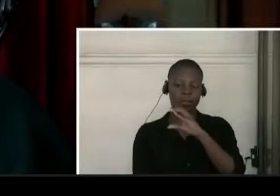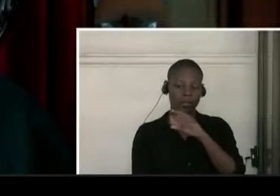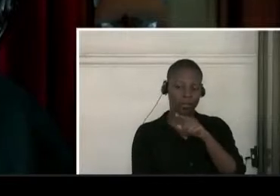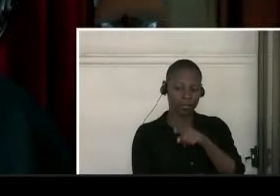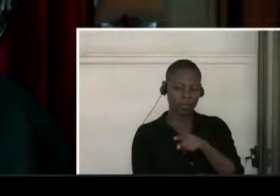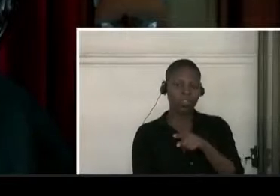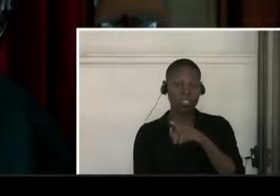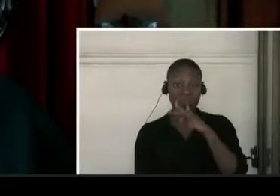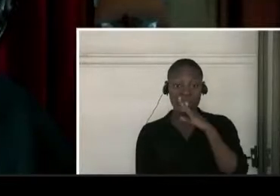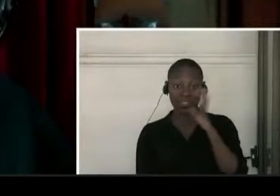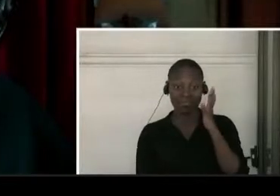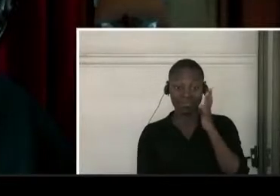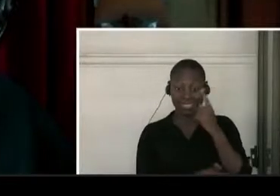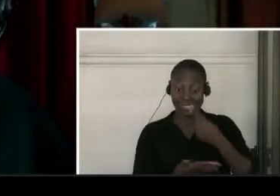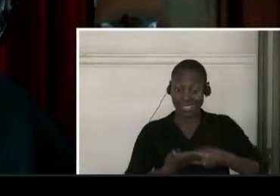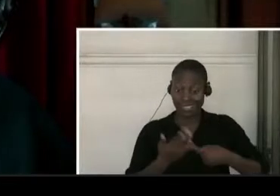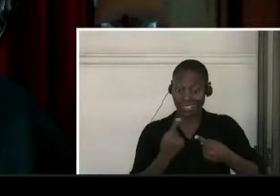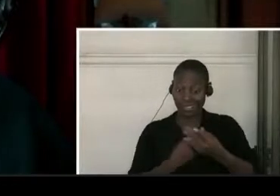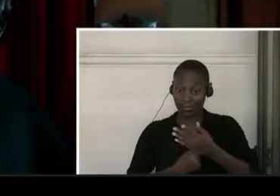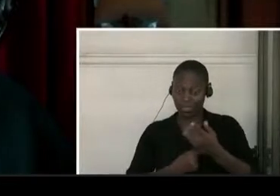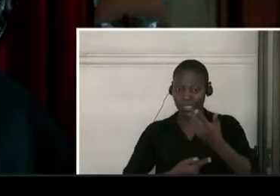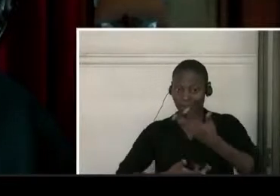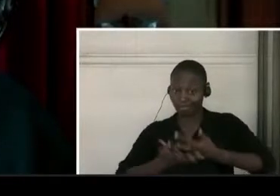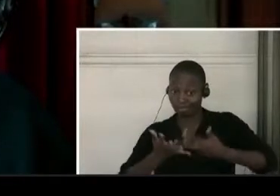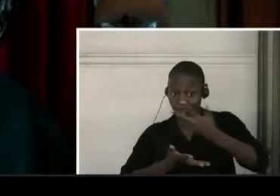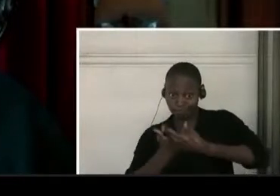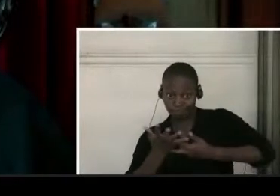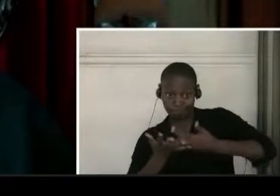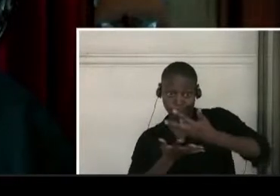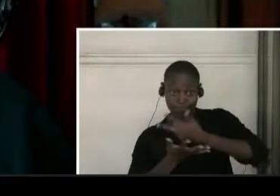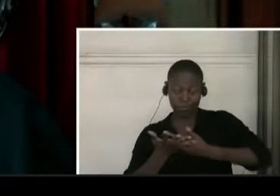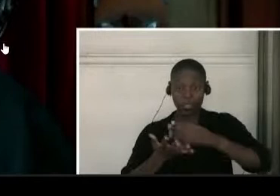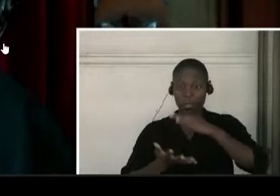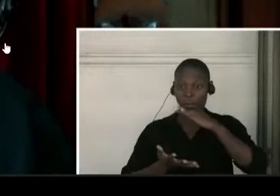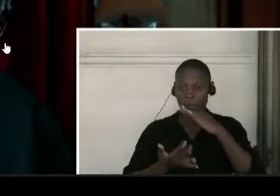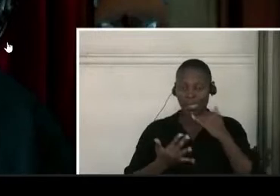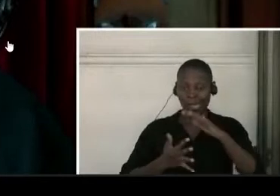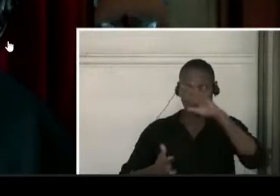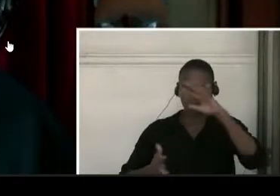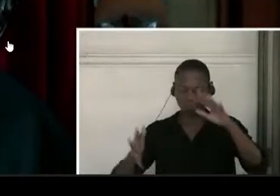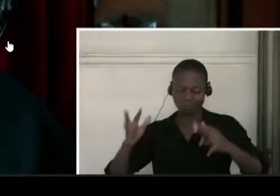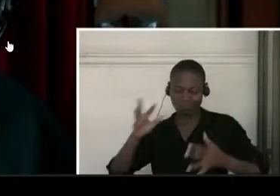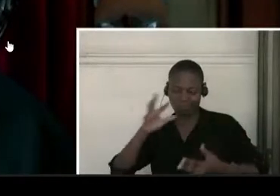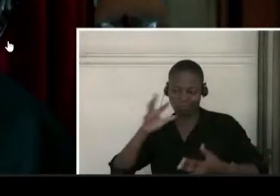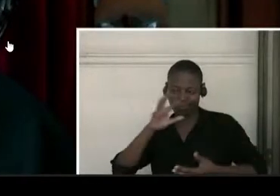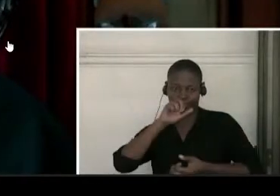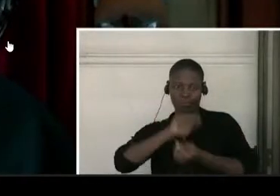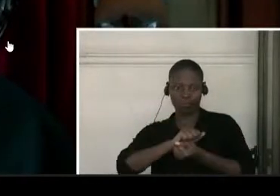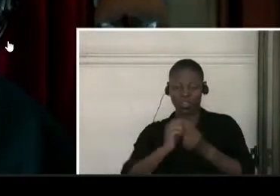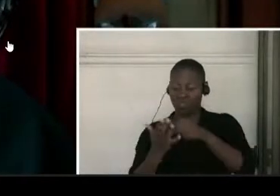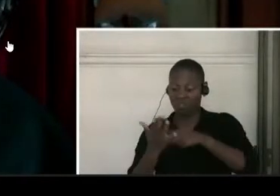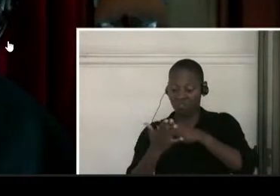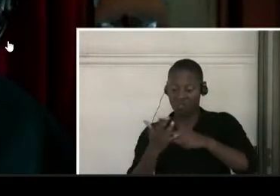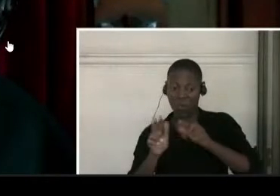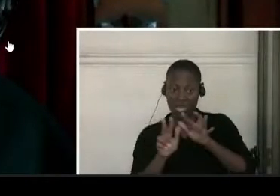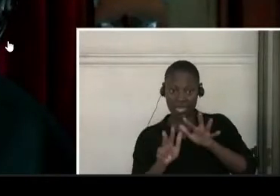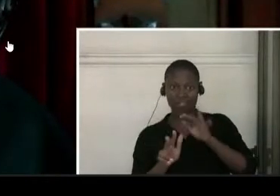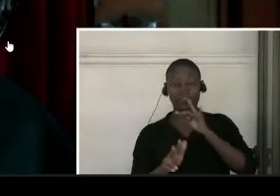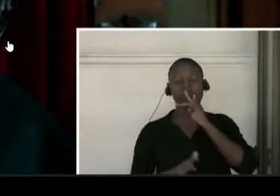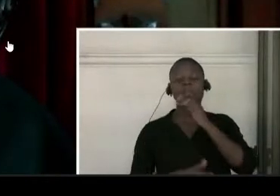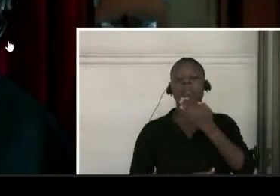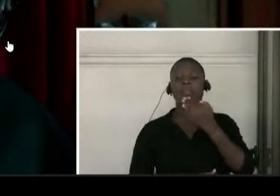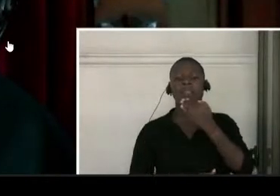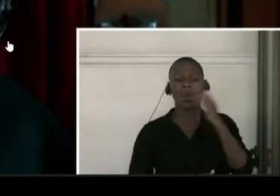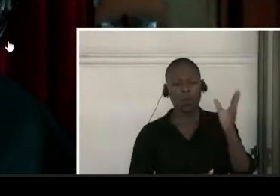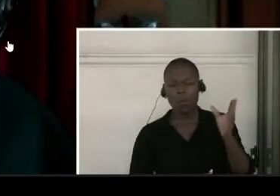It was a very good debate. Honorable members, we have come to the end of the debate on vote 8. And I wish to